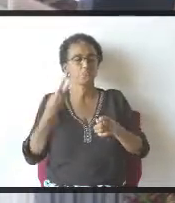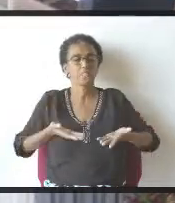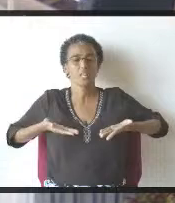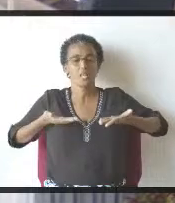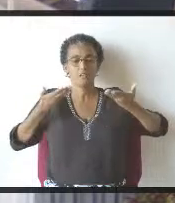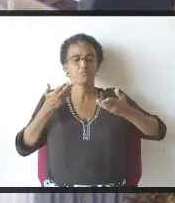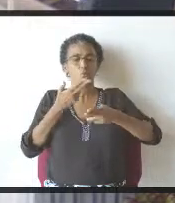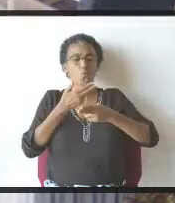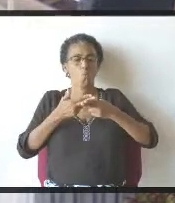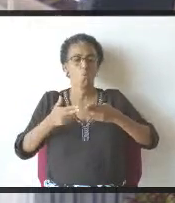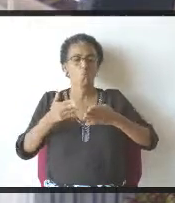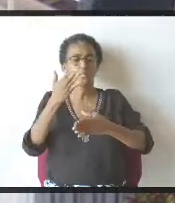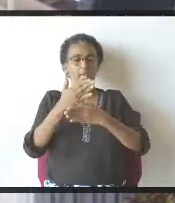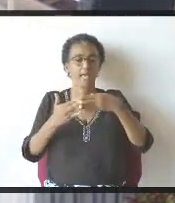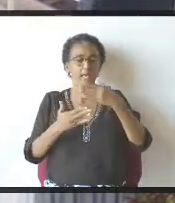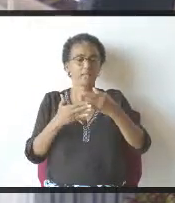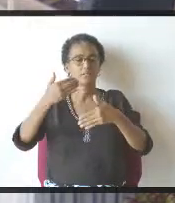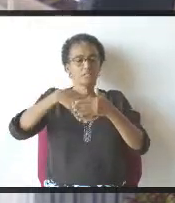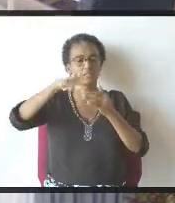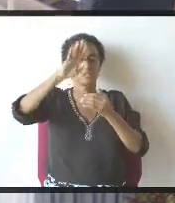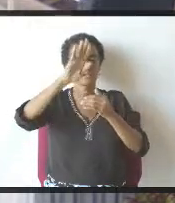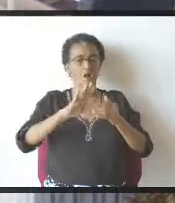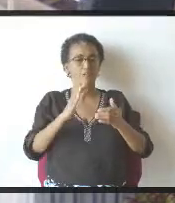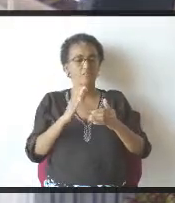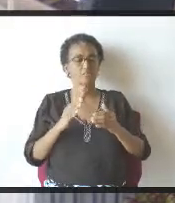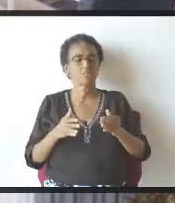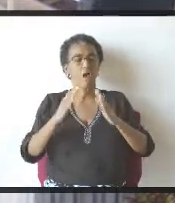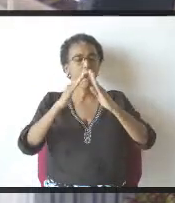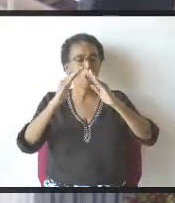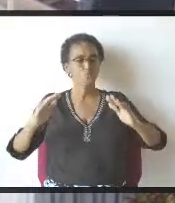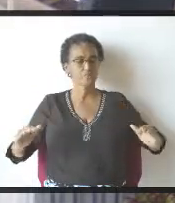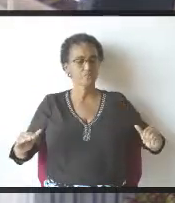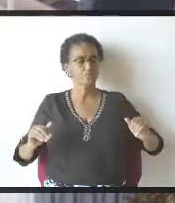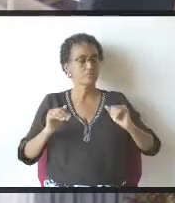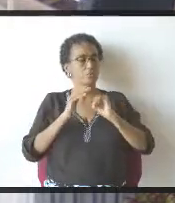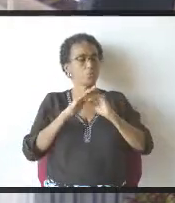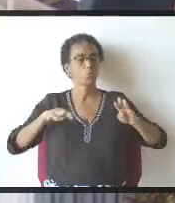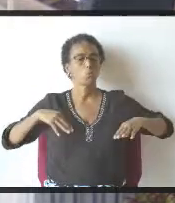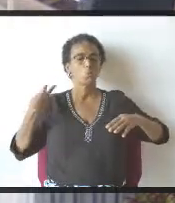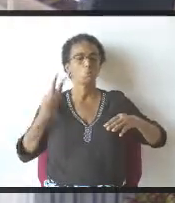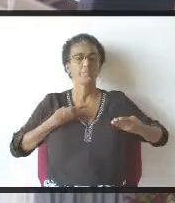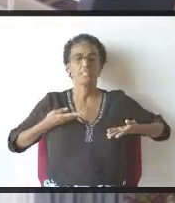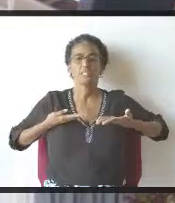hands in God's house. You deserve the glory and the honor.